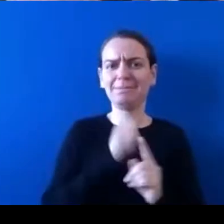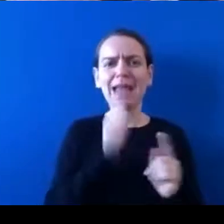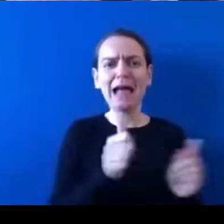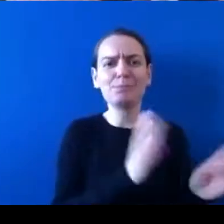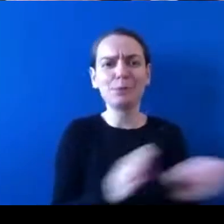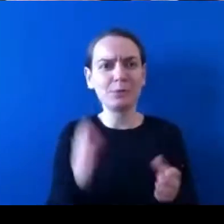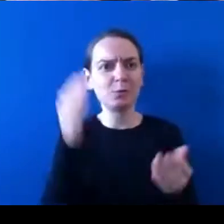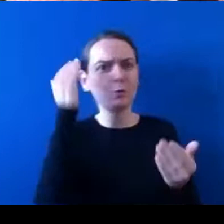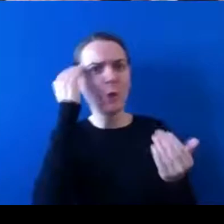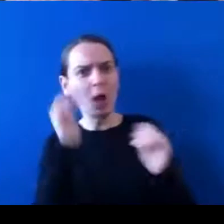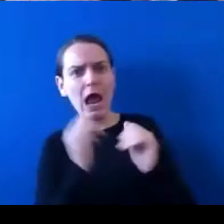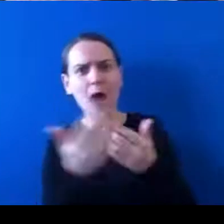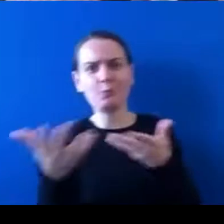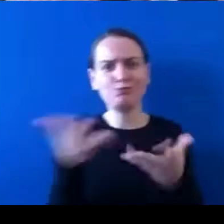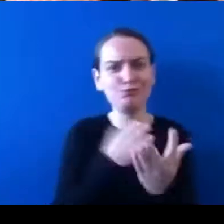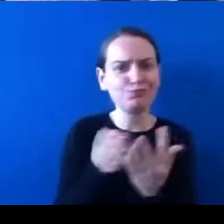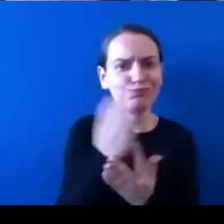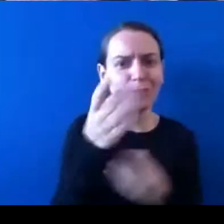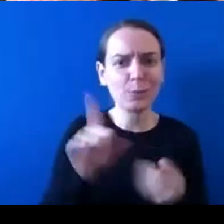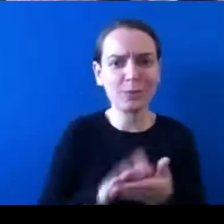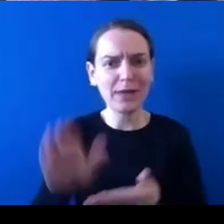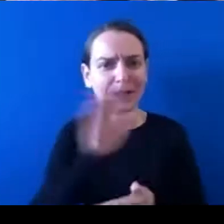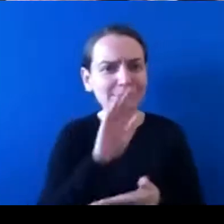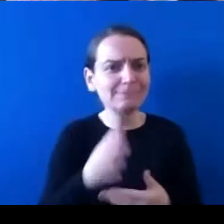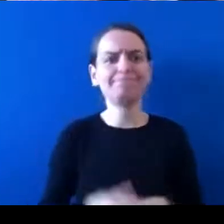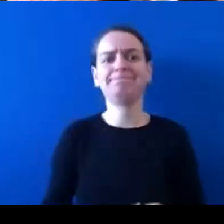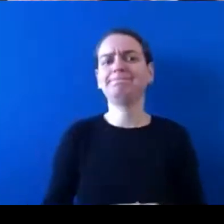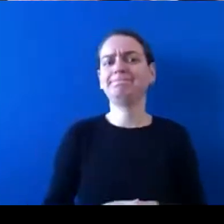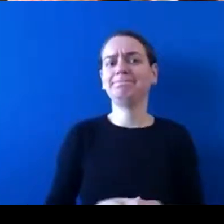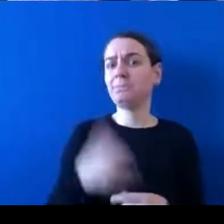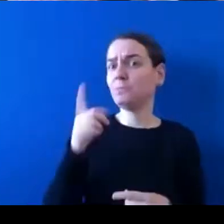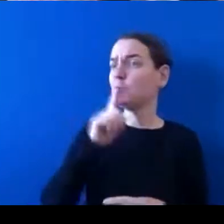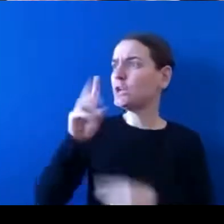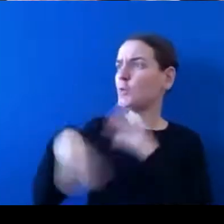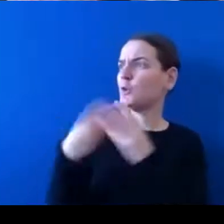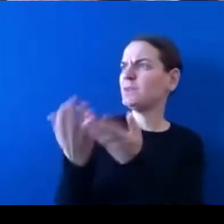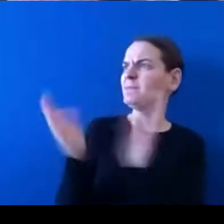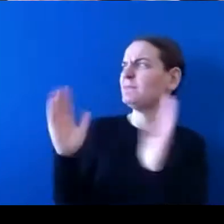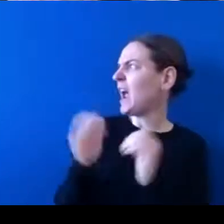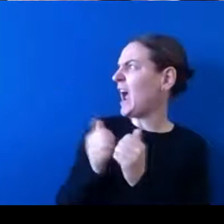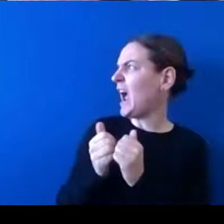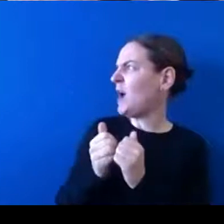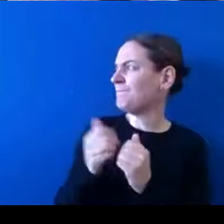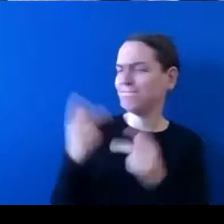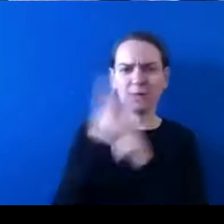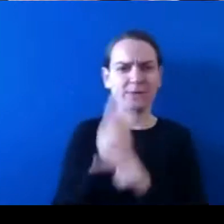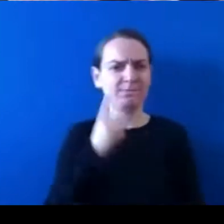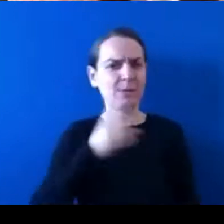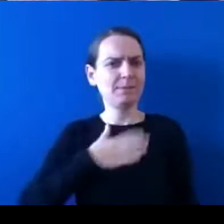is stressful enough without having to work on basic O&M skills. Students are not